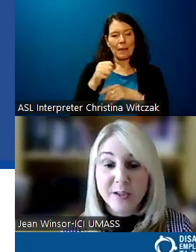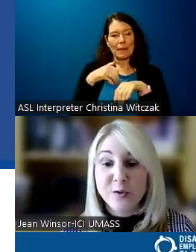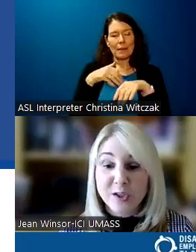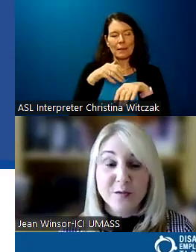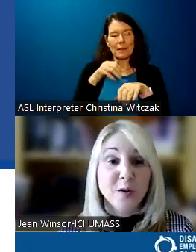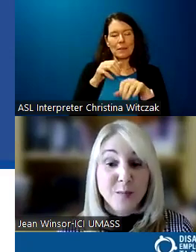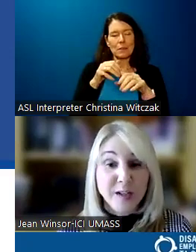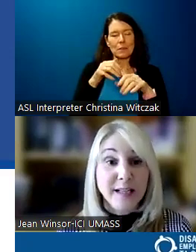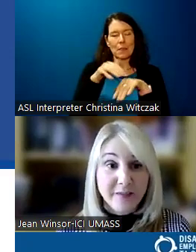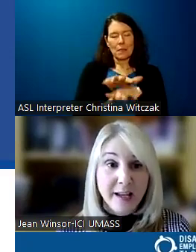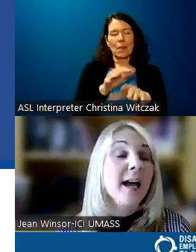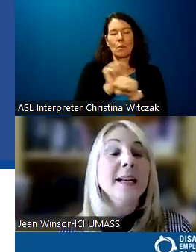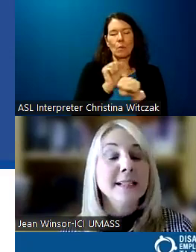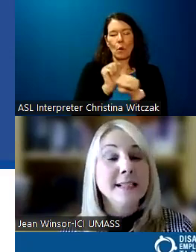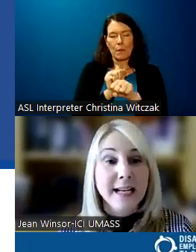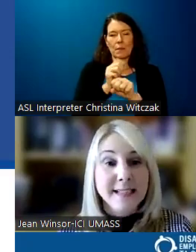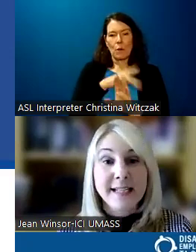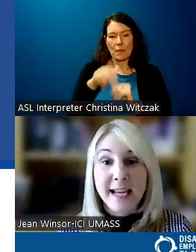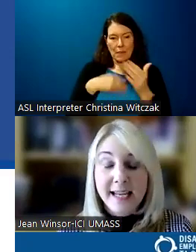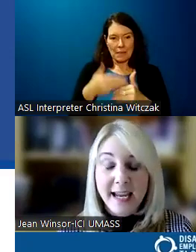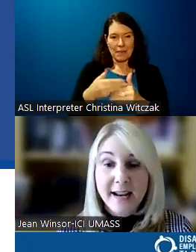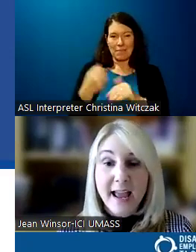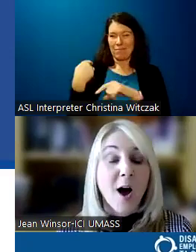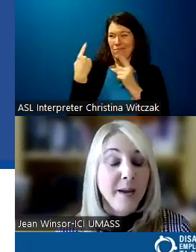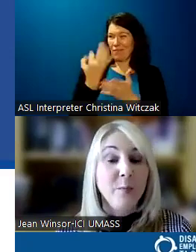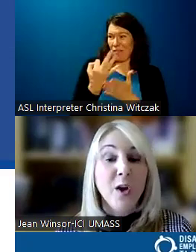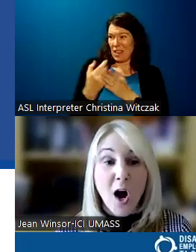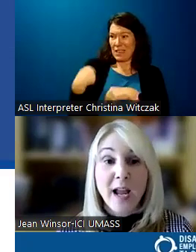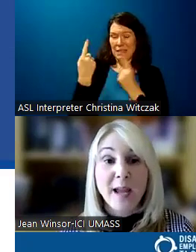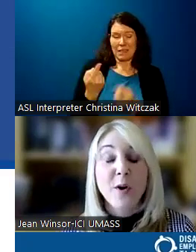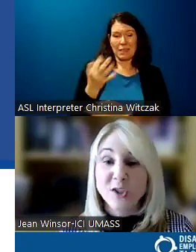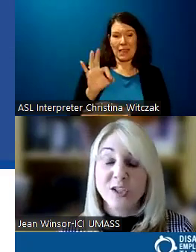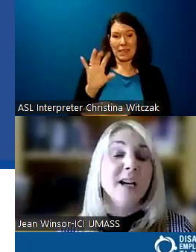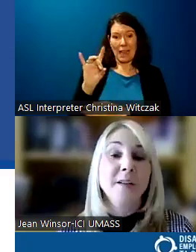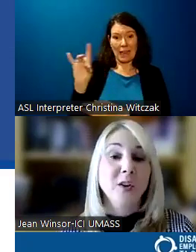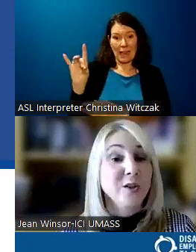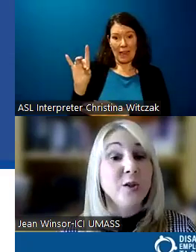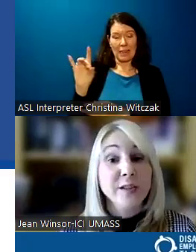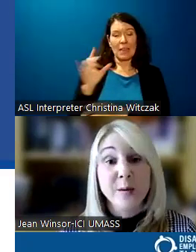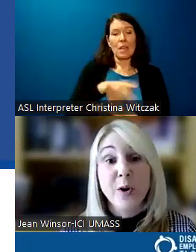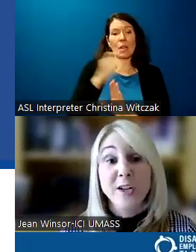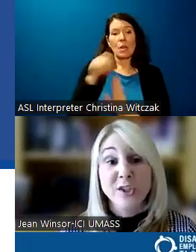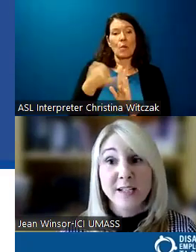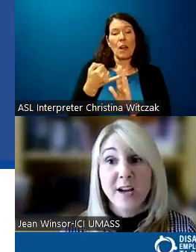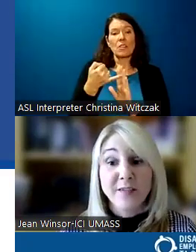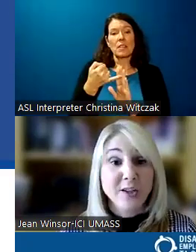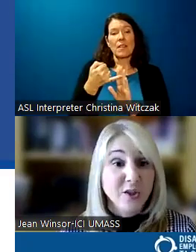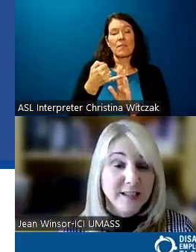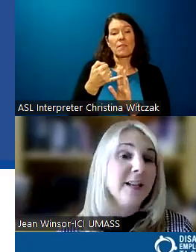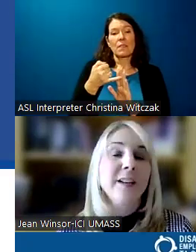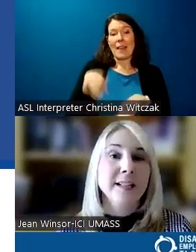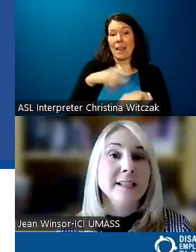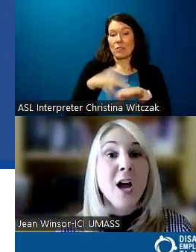the Administration for Community Living since 1988. We are a project, longitudinal data project of